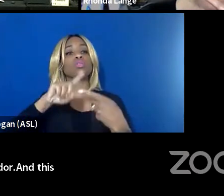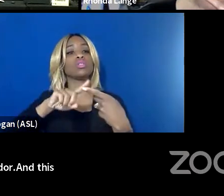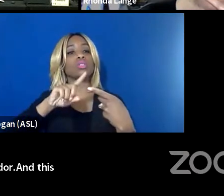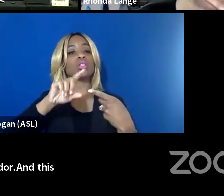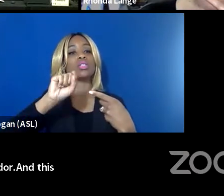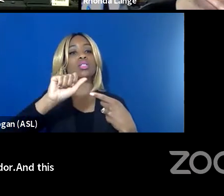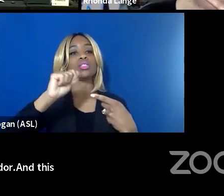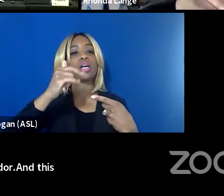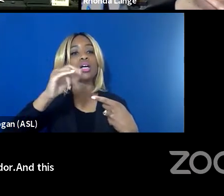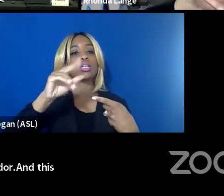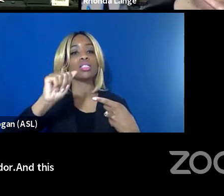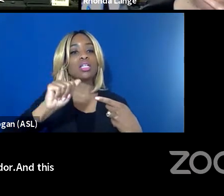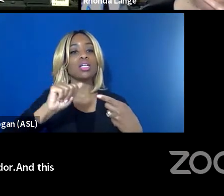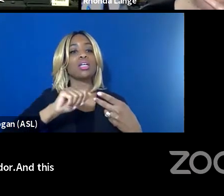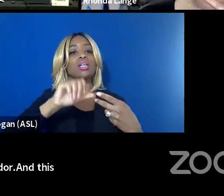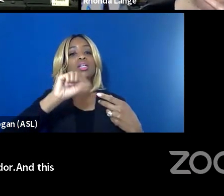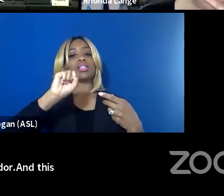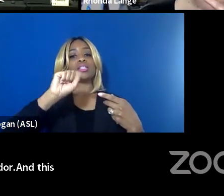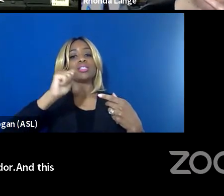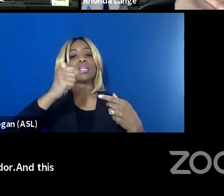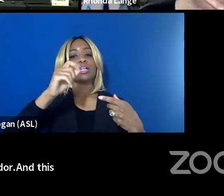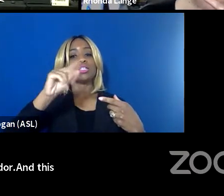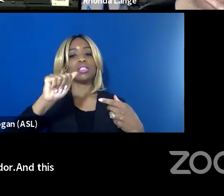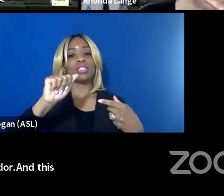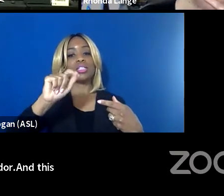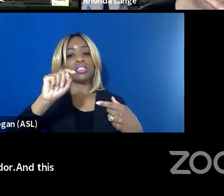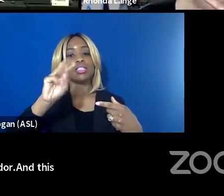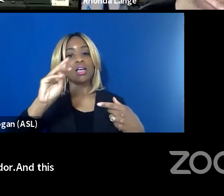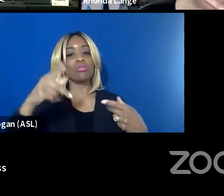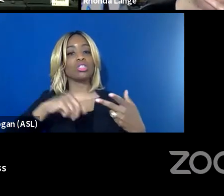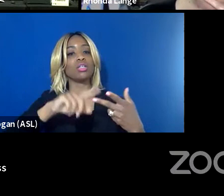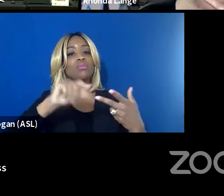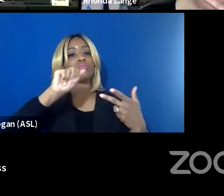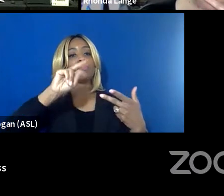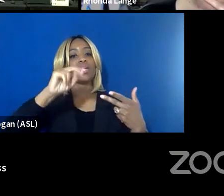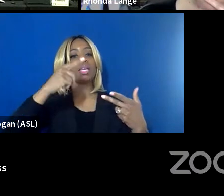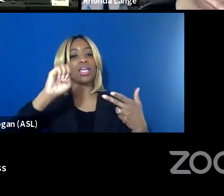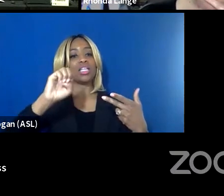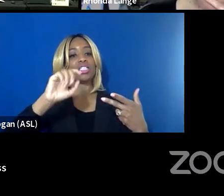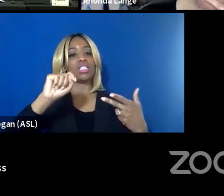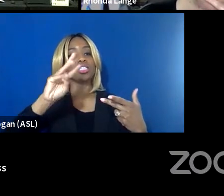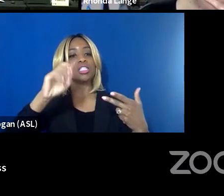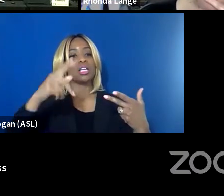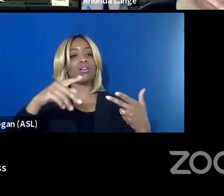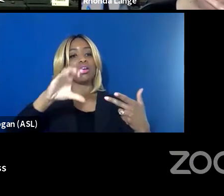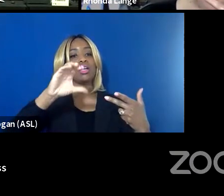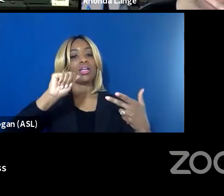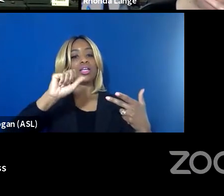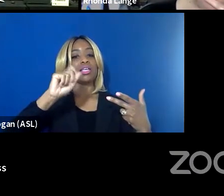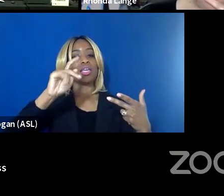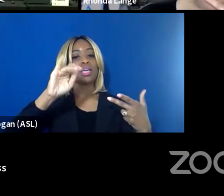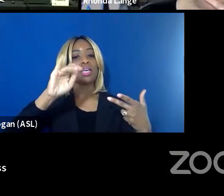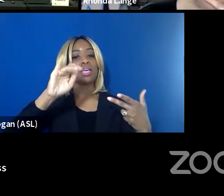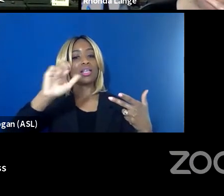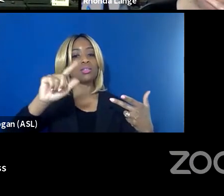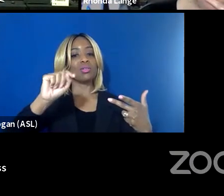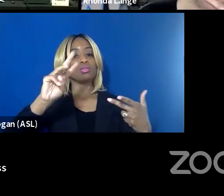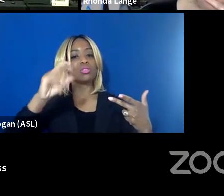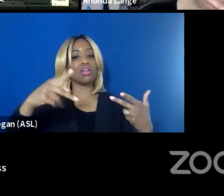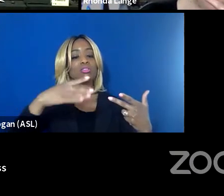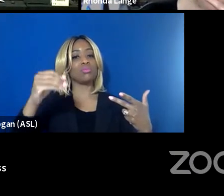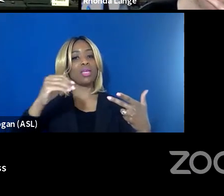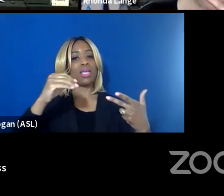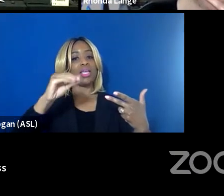Saugatuck, Douglas, Saugatuck Township, Ganges Township, Casco Township, and the community of